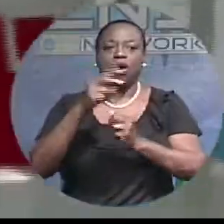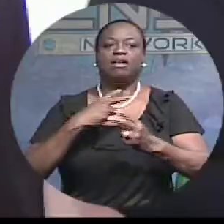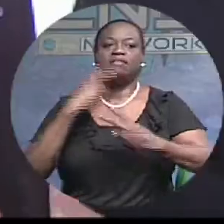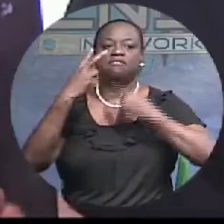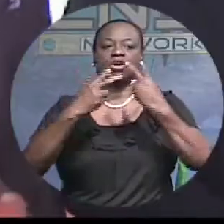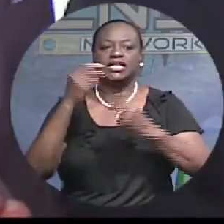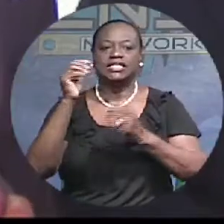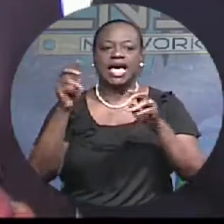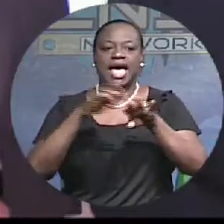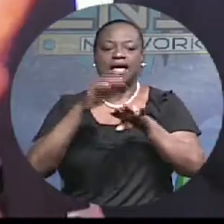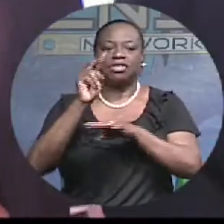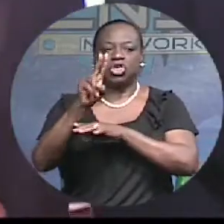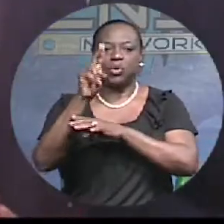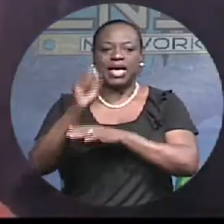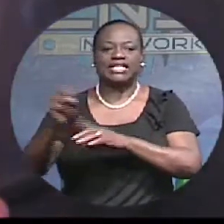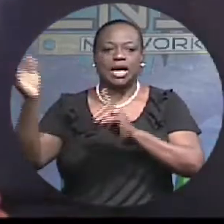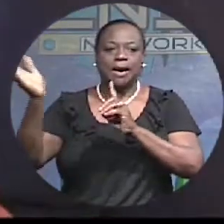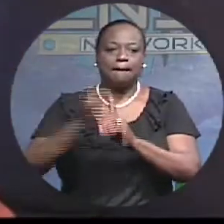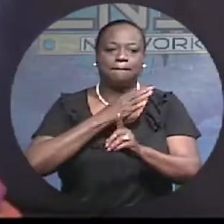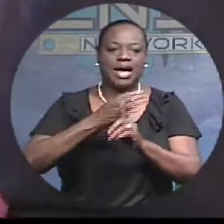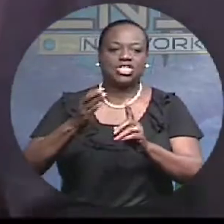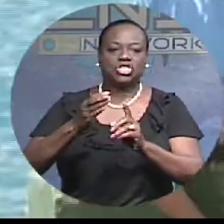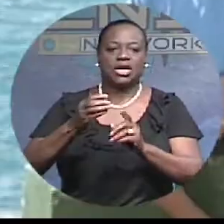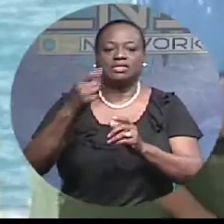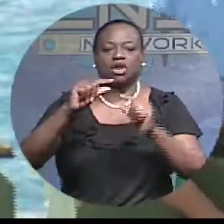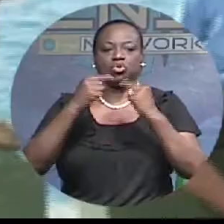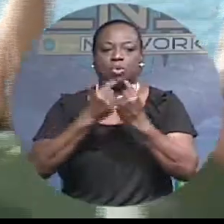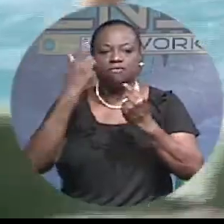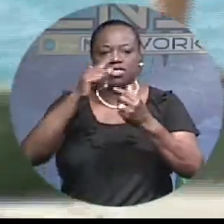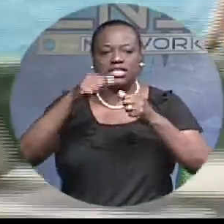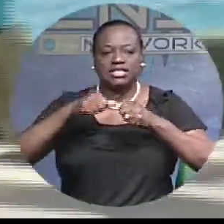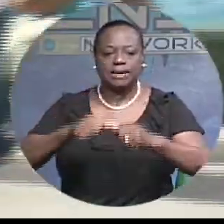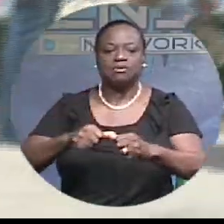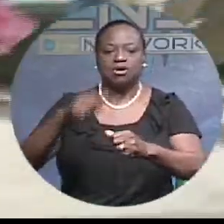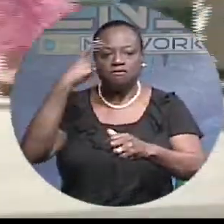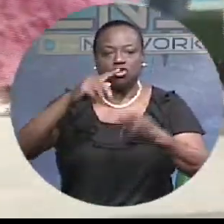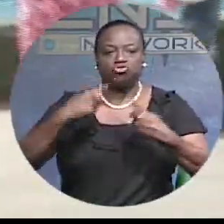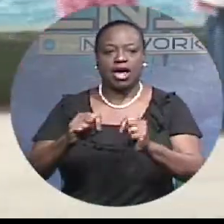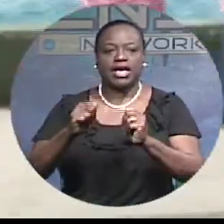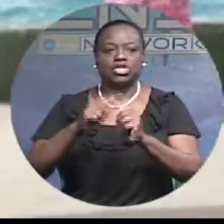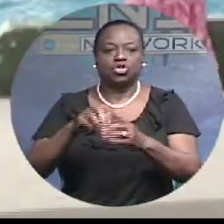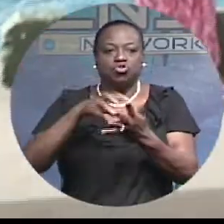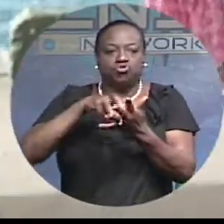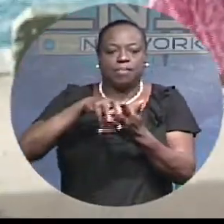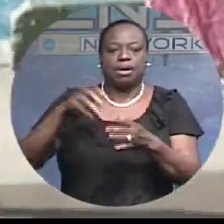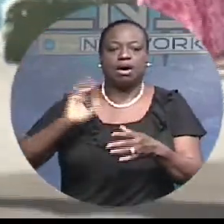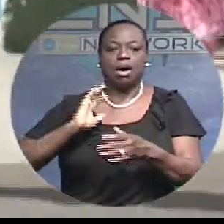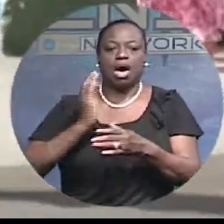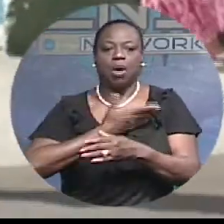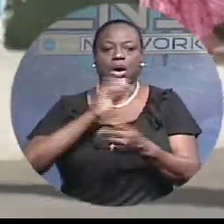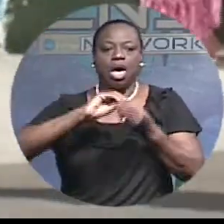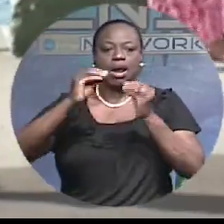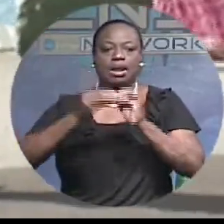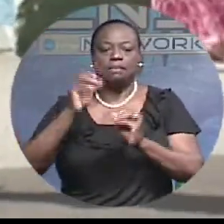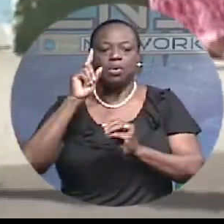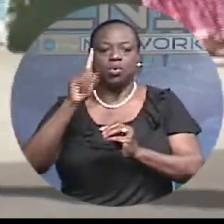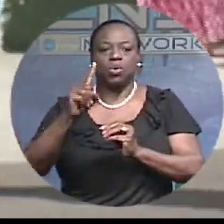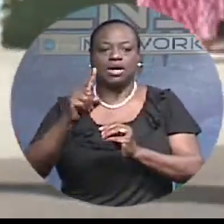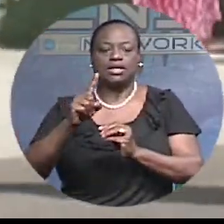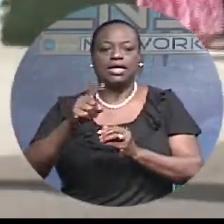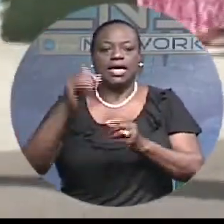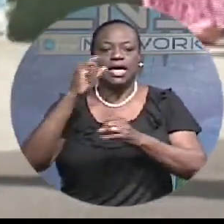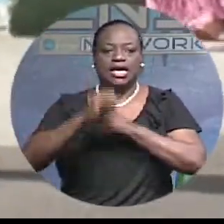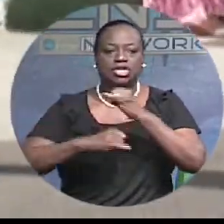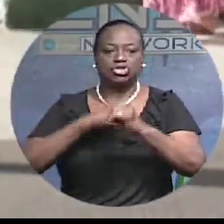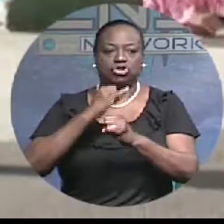Nations, bashing that group for its attempts at crippling our number one industry. Leading that group is Foreign Minister of